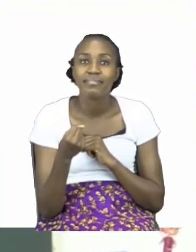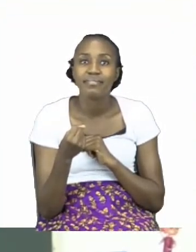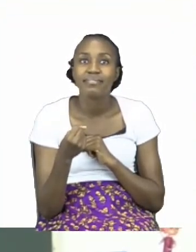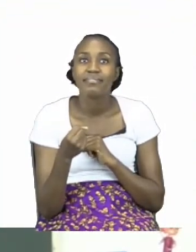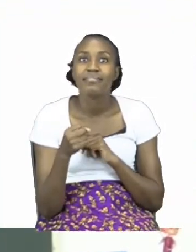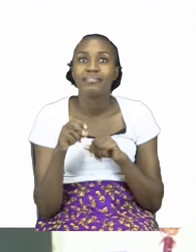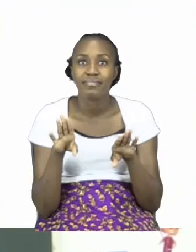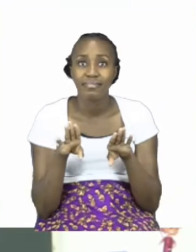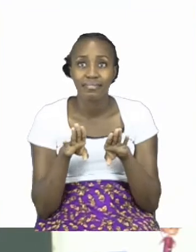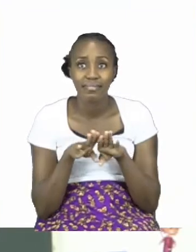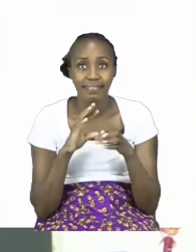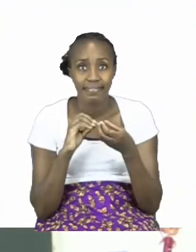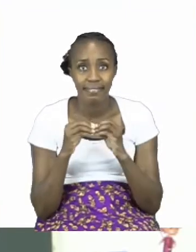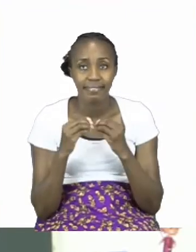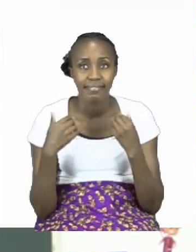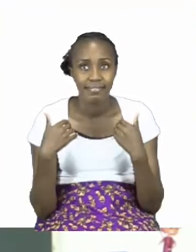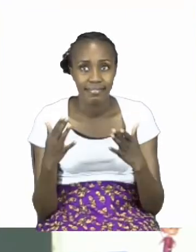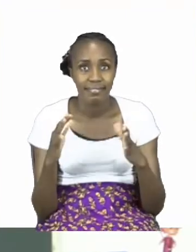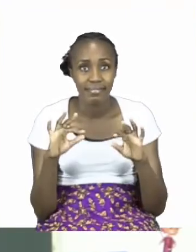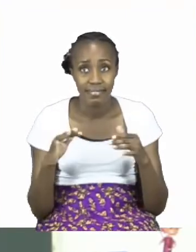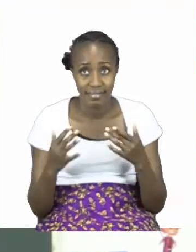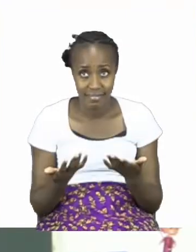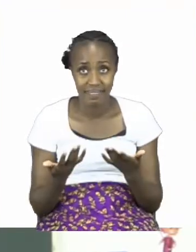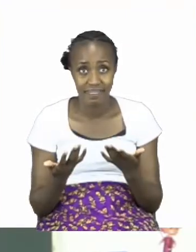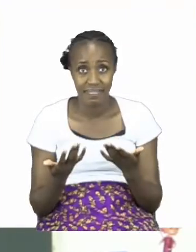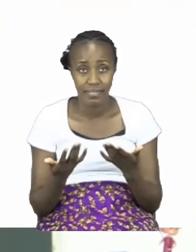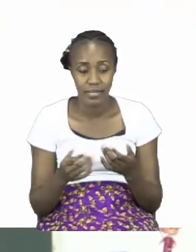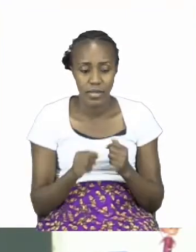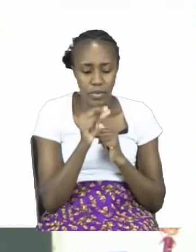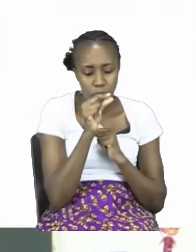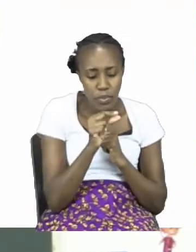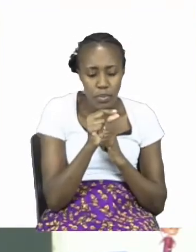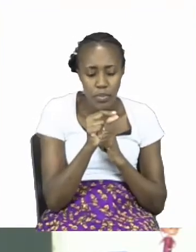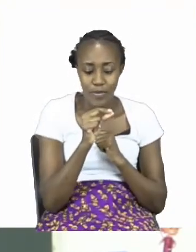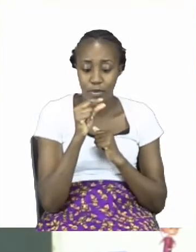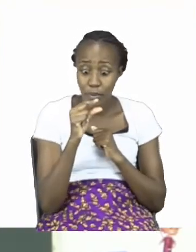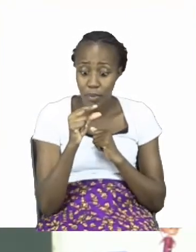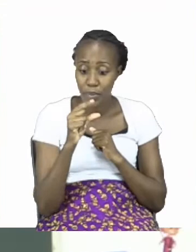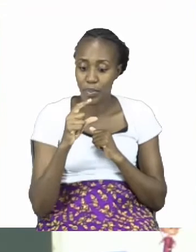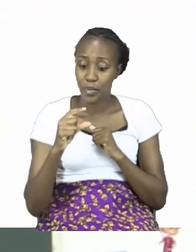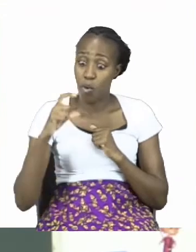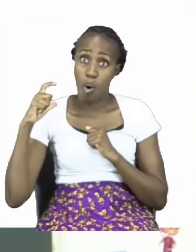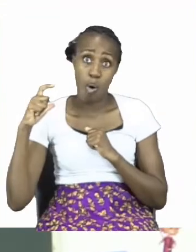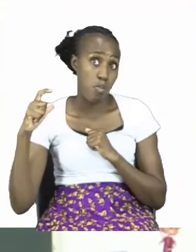numbers starting with the first one, and we're going to move from small, yes,